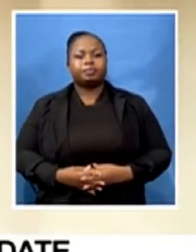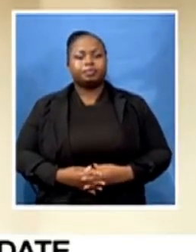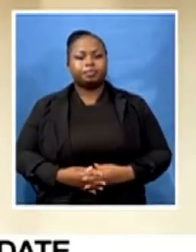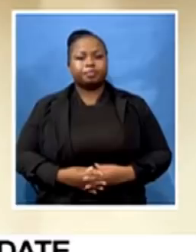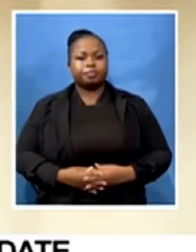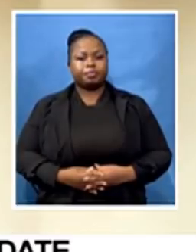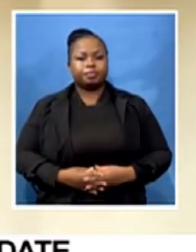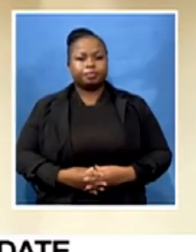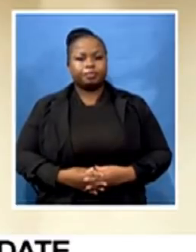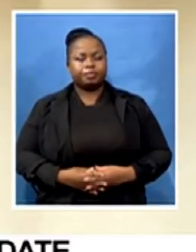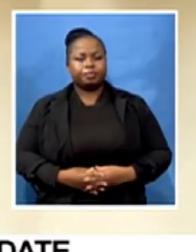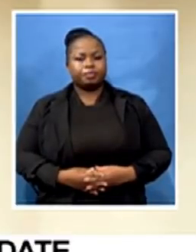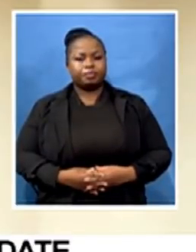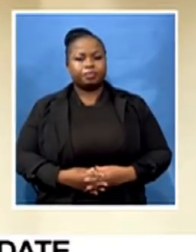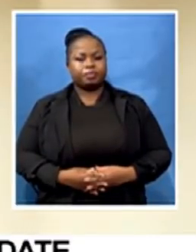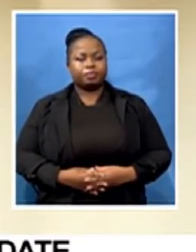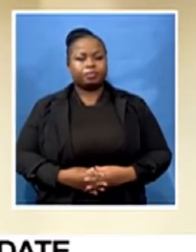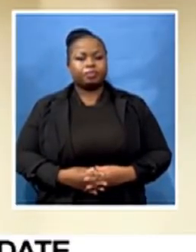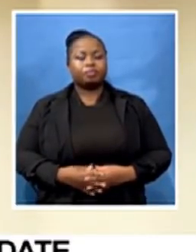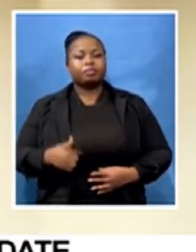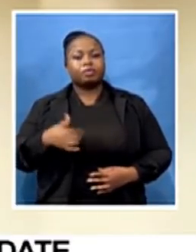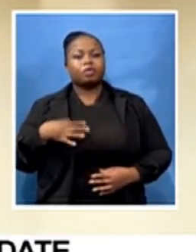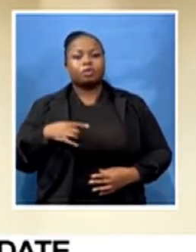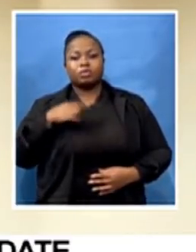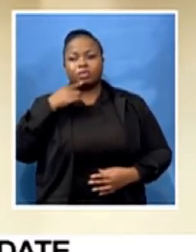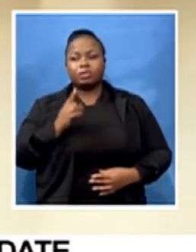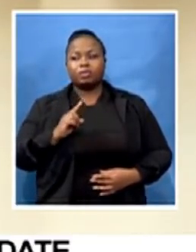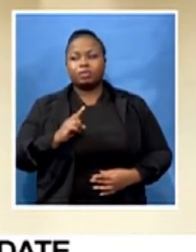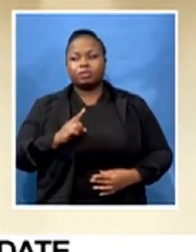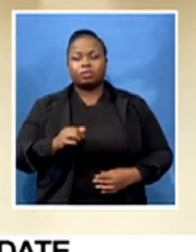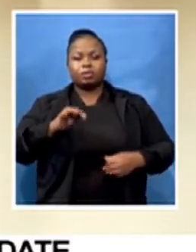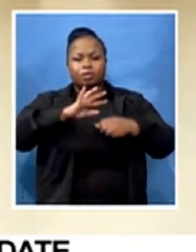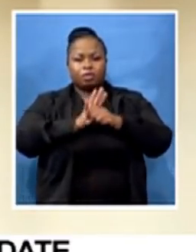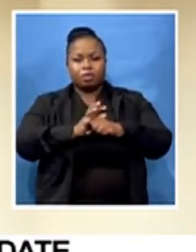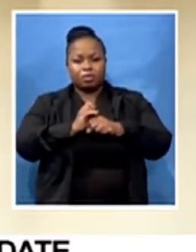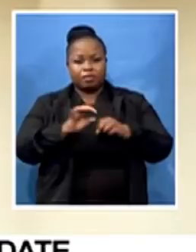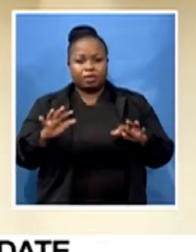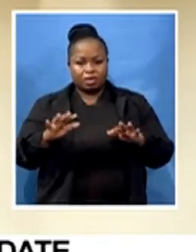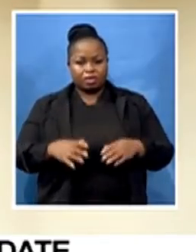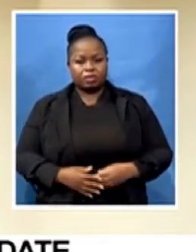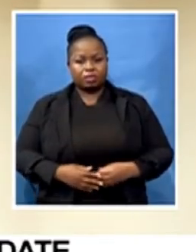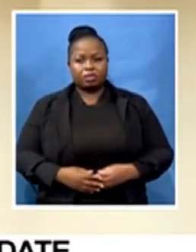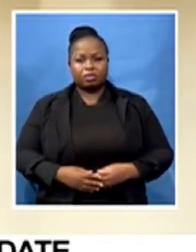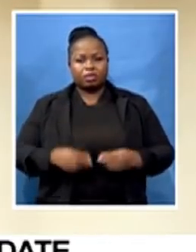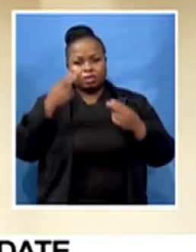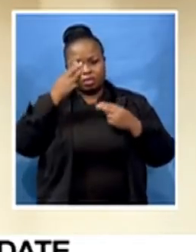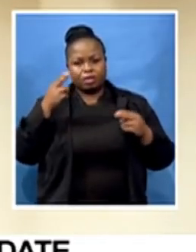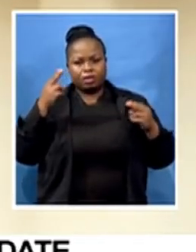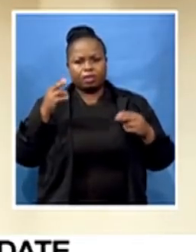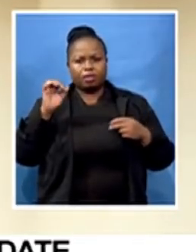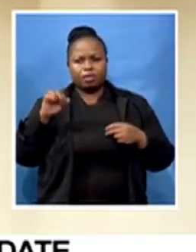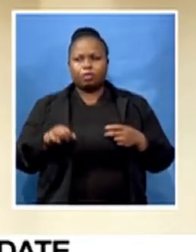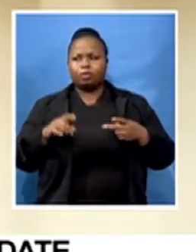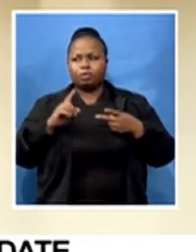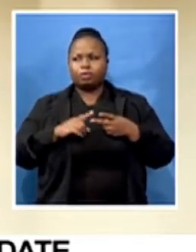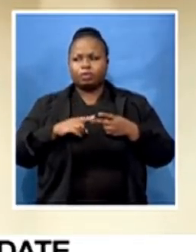COVID-19, as honorable members, honorable chair, deputy chair, and all the honorable members and